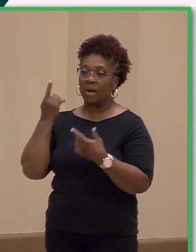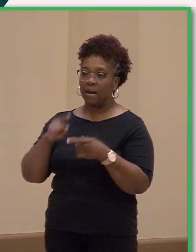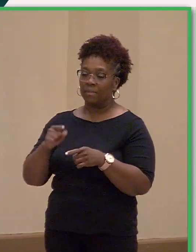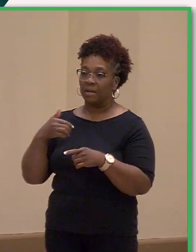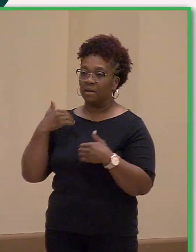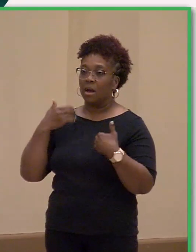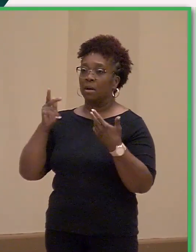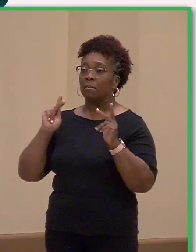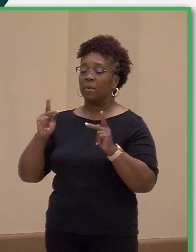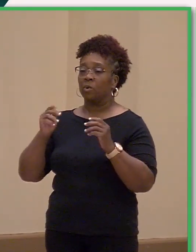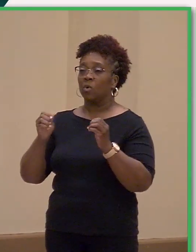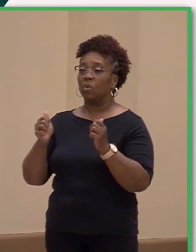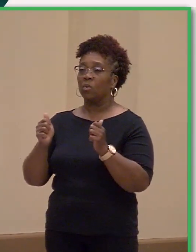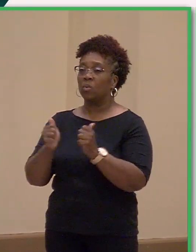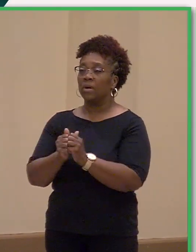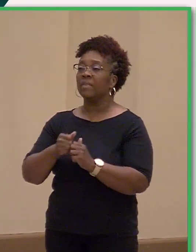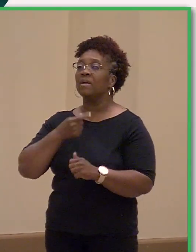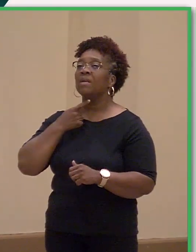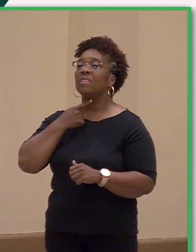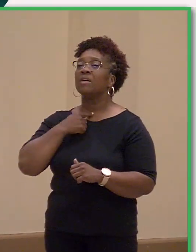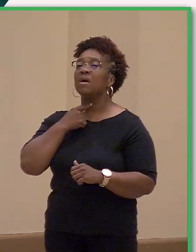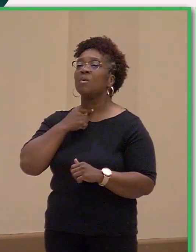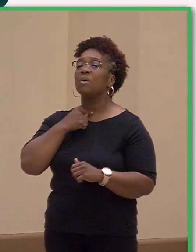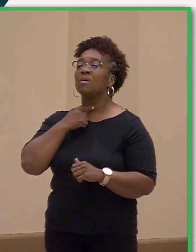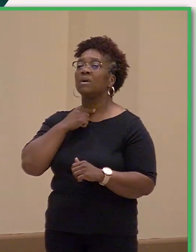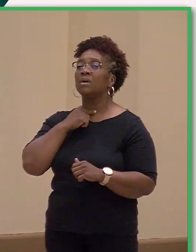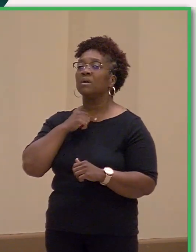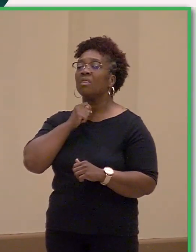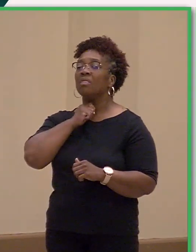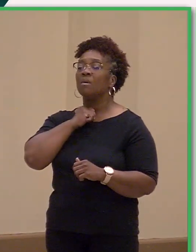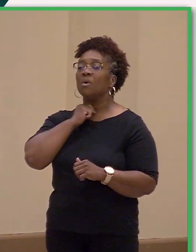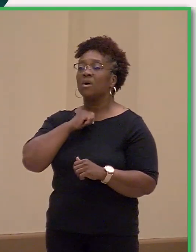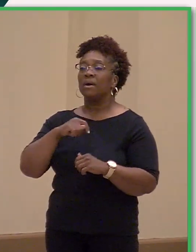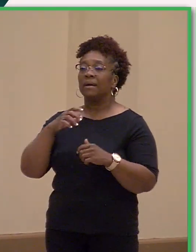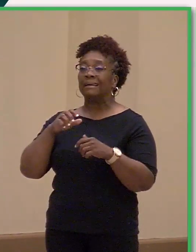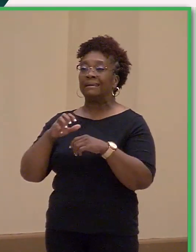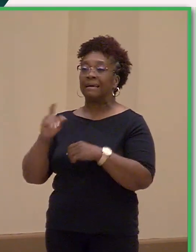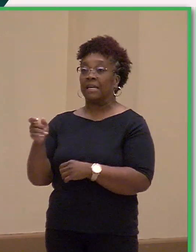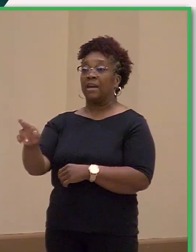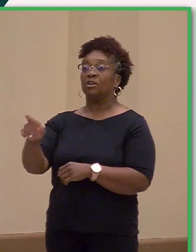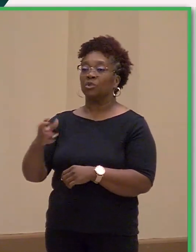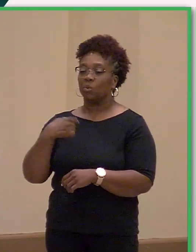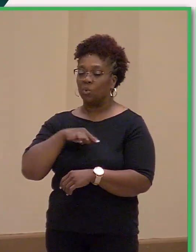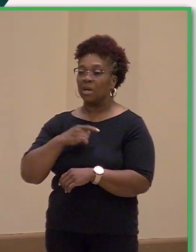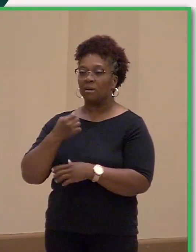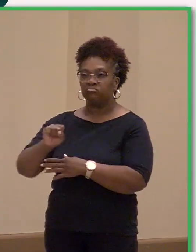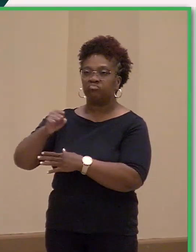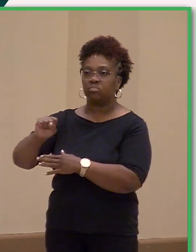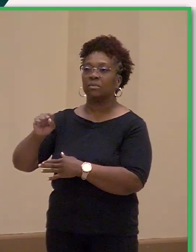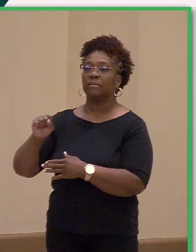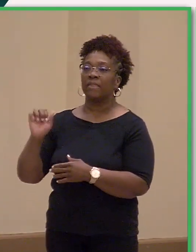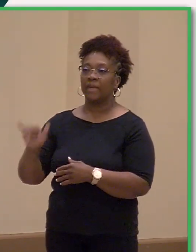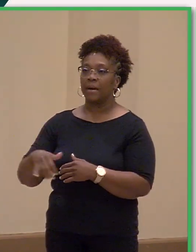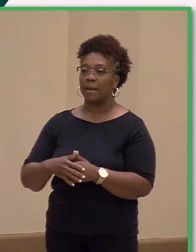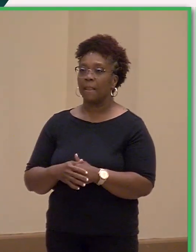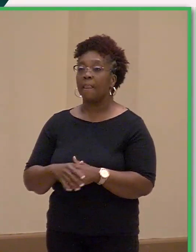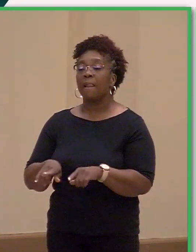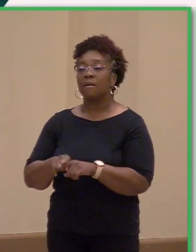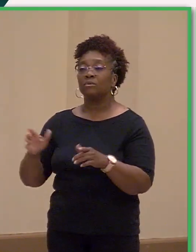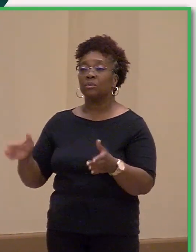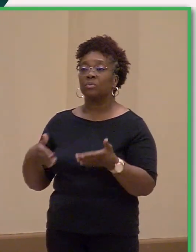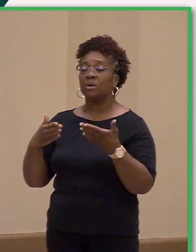exposed to radiation, they tend to run the risk of thyroid cancer. So we are fighting that. Also, I want to bring up about the